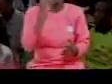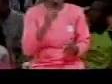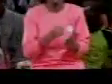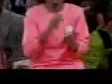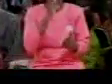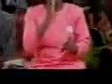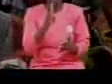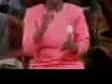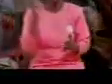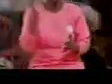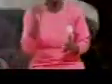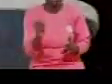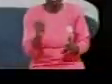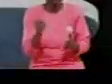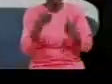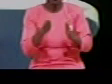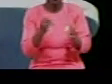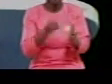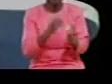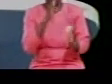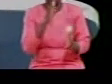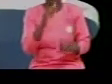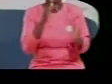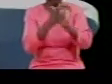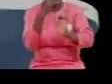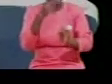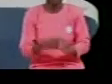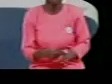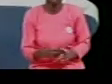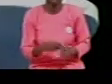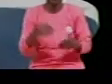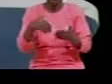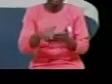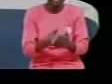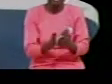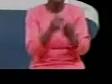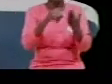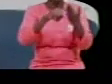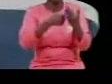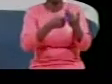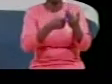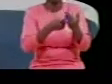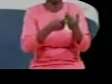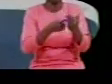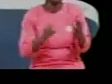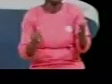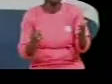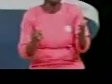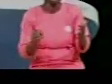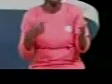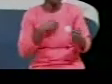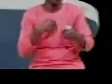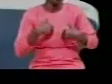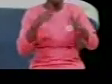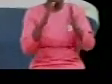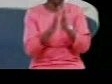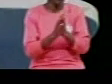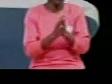said, so shall it be. A new dispensation. We have even prayed. A